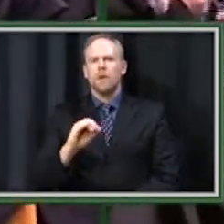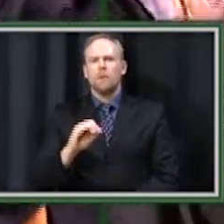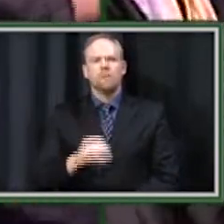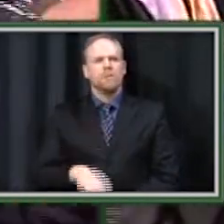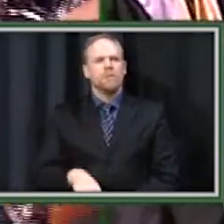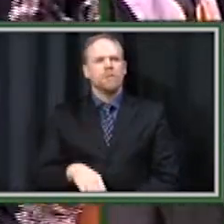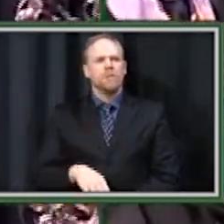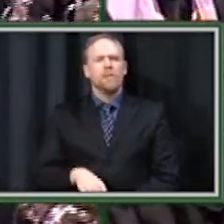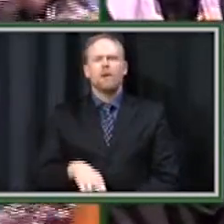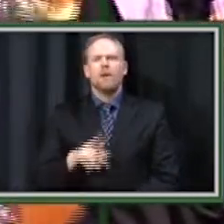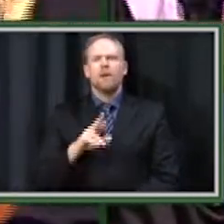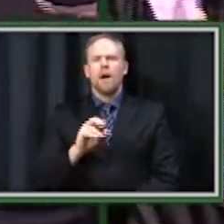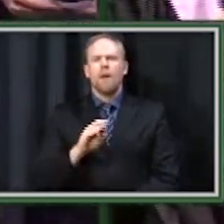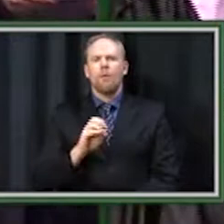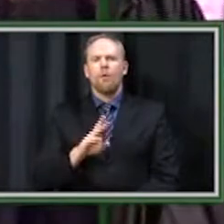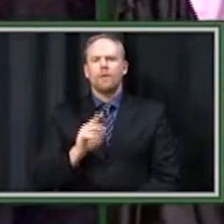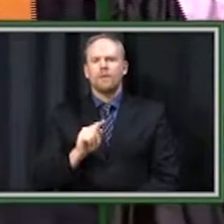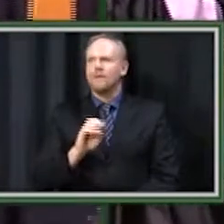Robert Epstein.